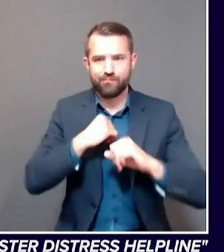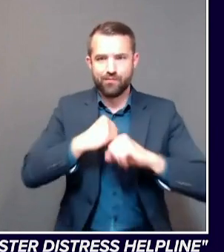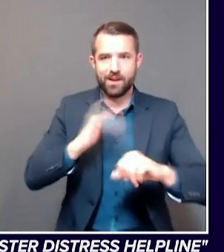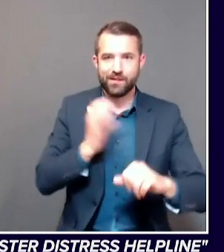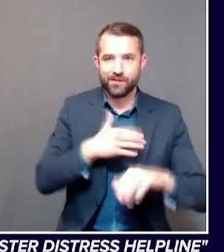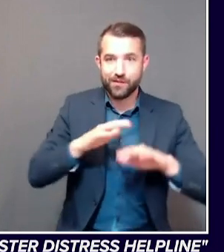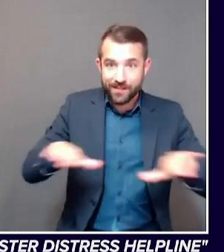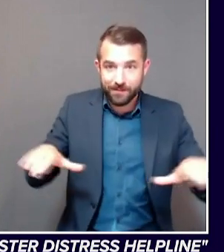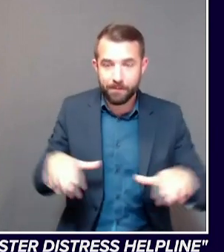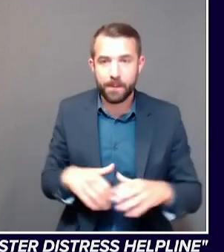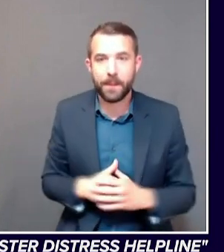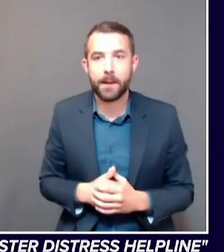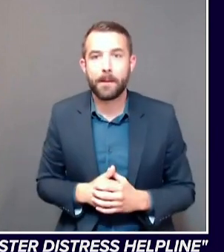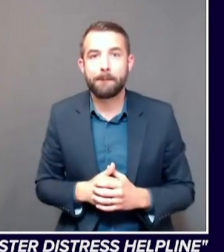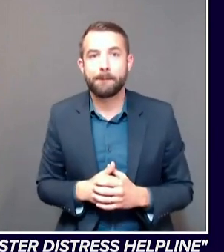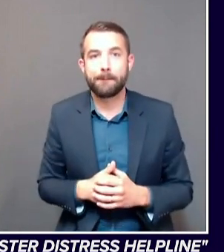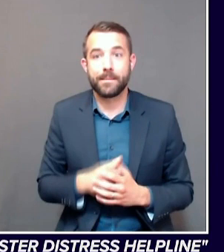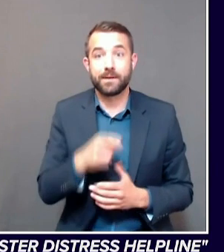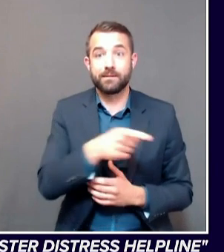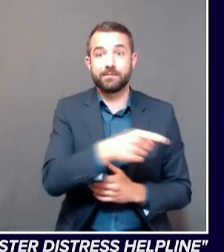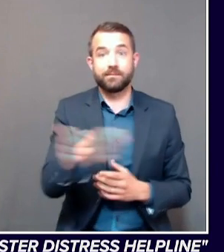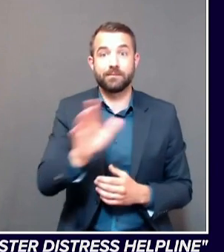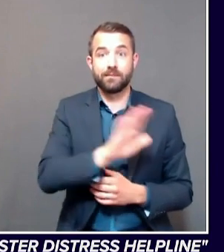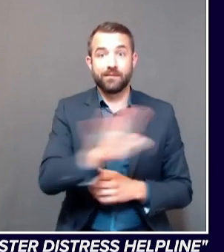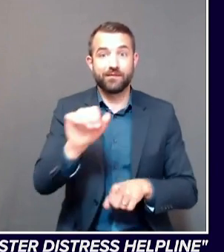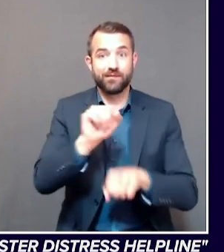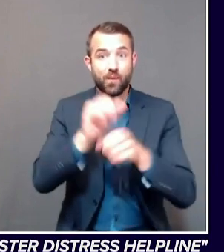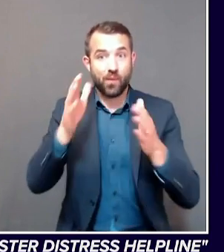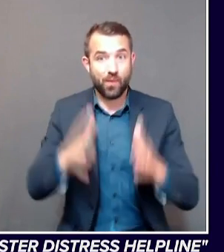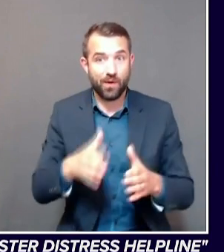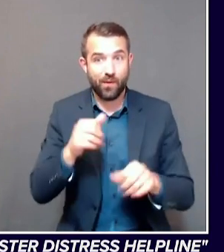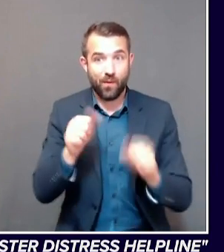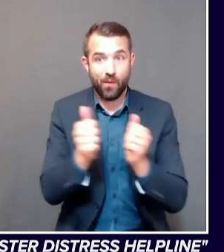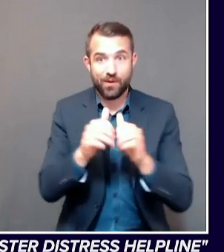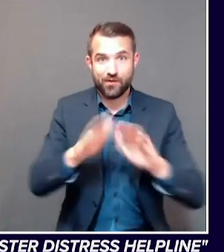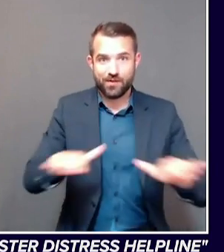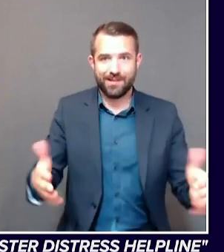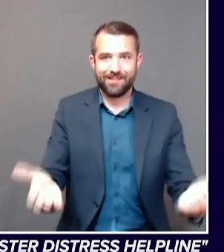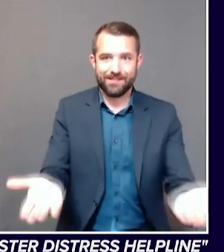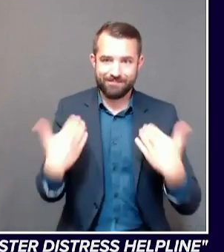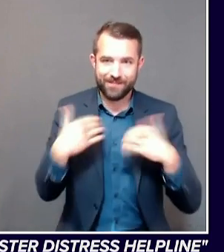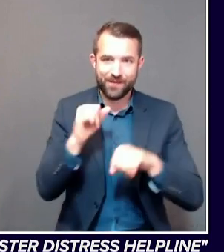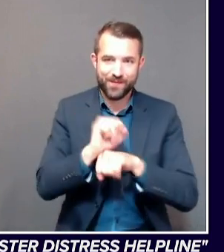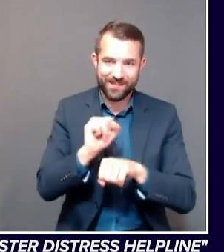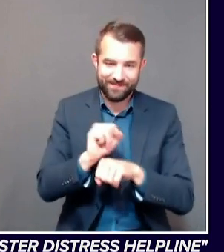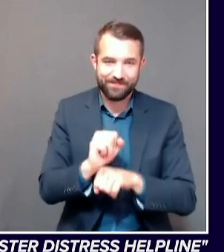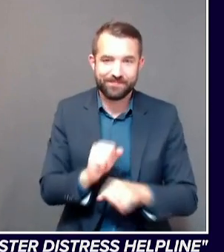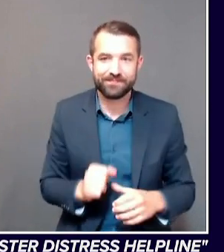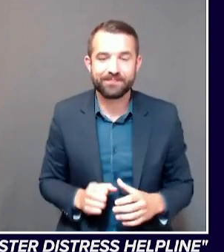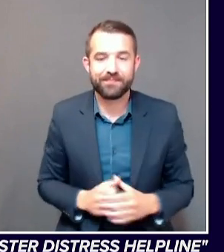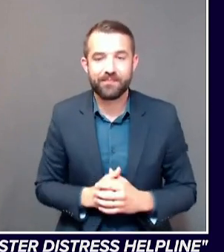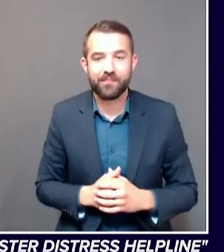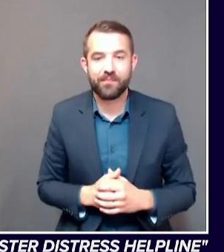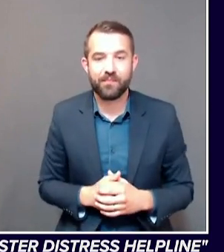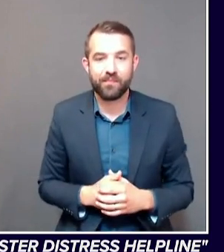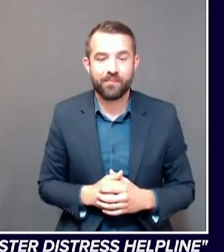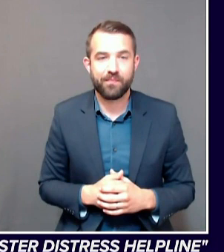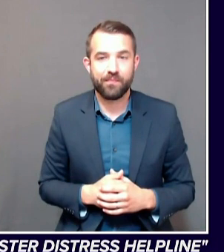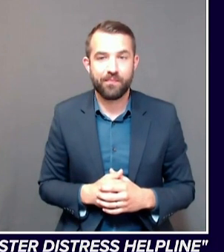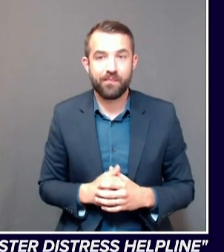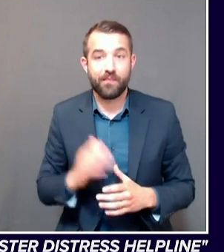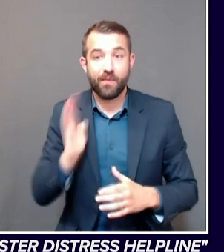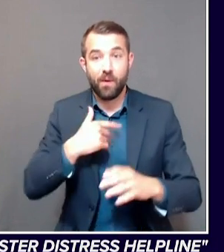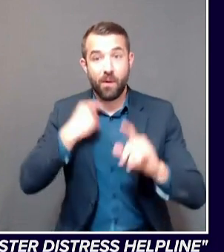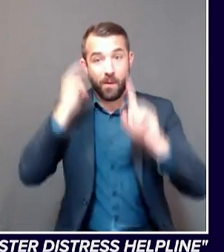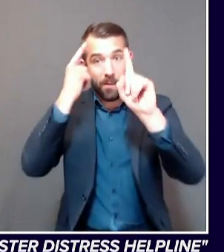to meet in person to sign up for benefits or to understand a form that they got that's confusing. So we are safely returning